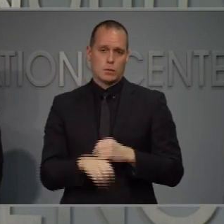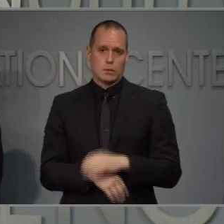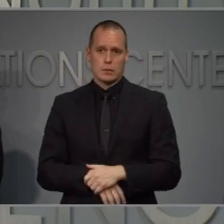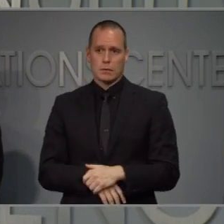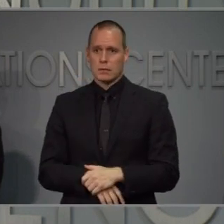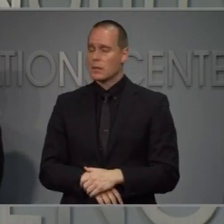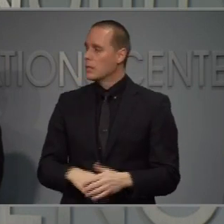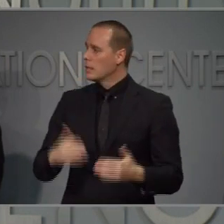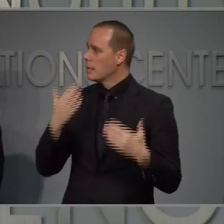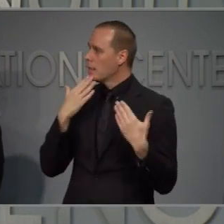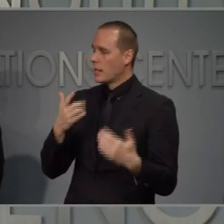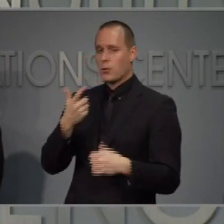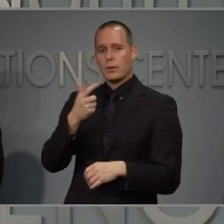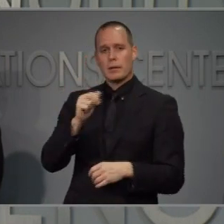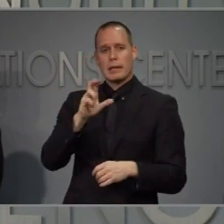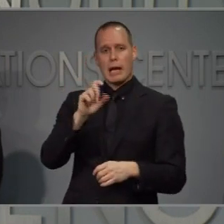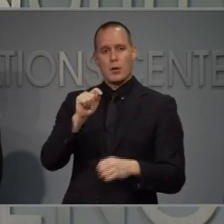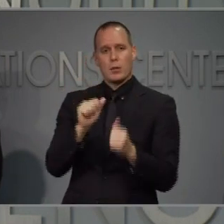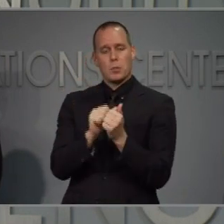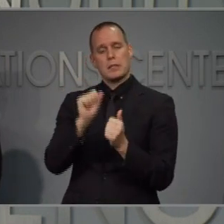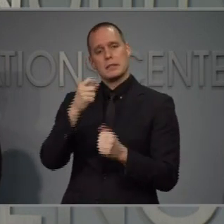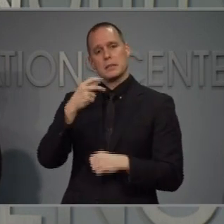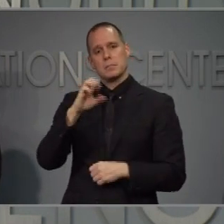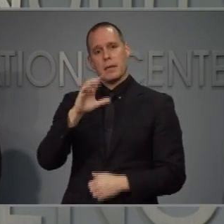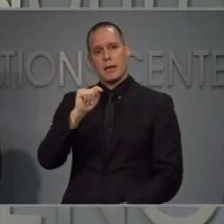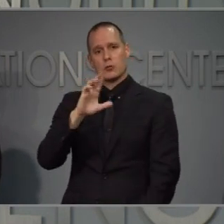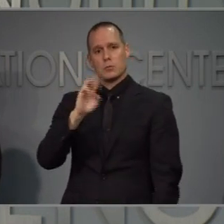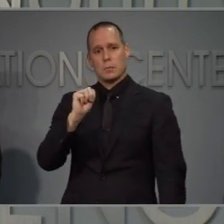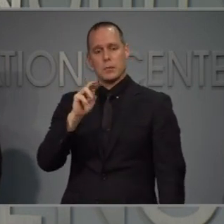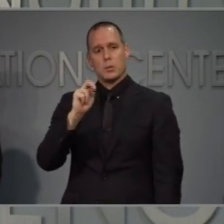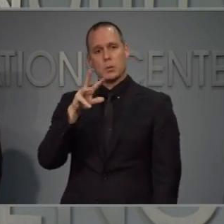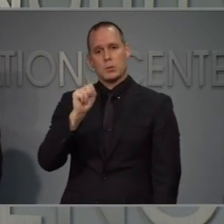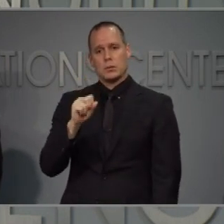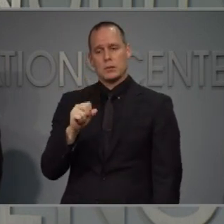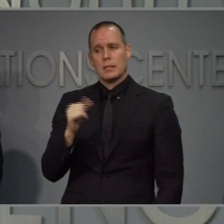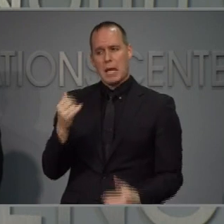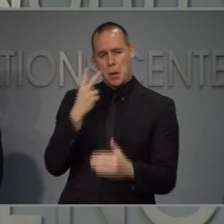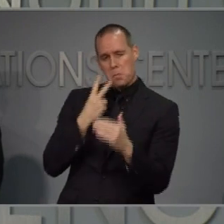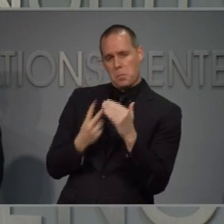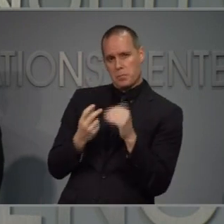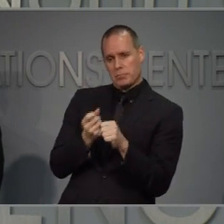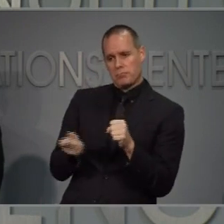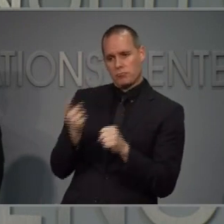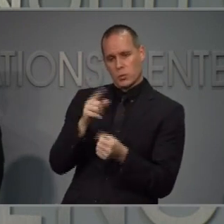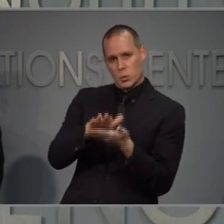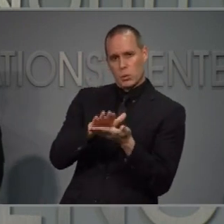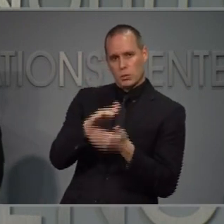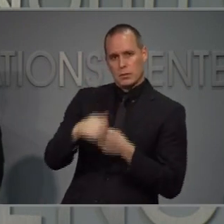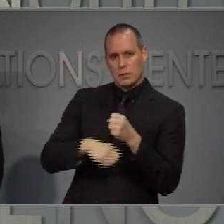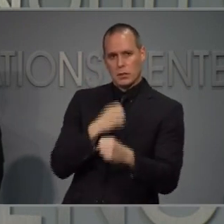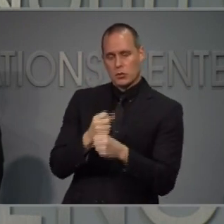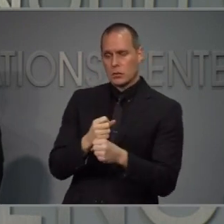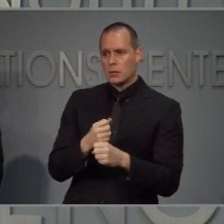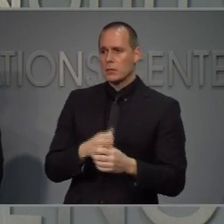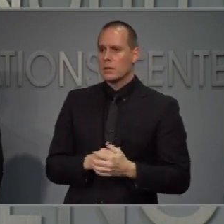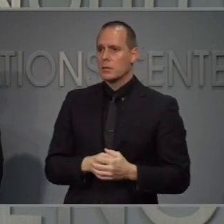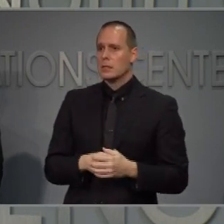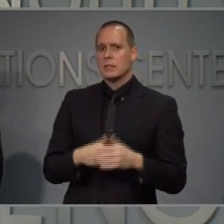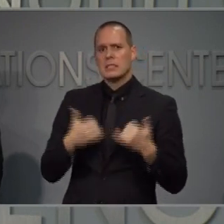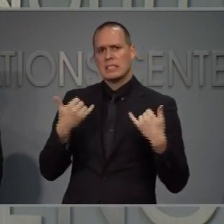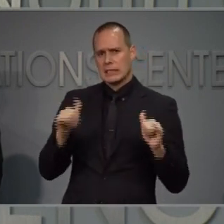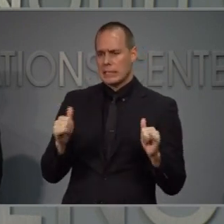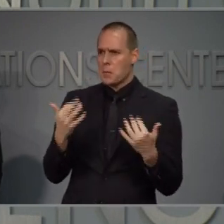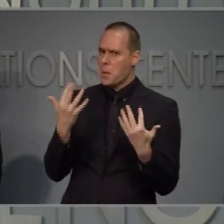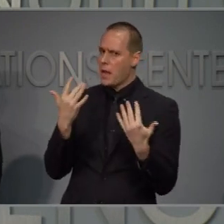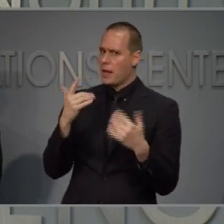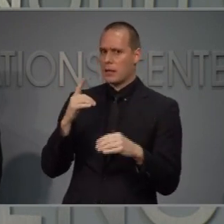Good afternoon, Governor. Garrett Bergquist with Spectrum News. Looking ahead to the next school year, I mean, we're still looking at a pretty long timeline for a